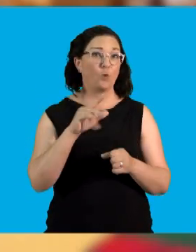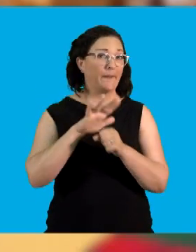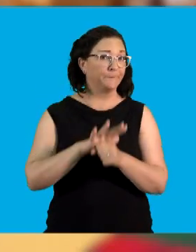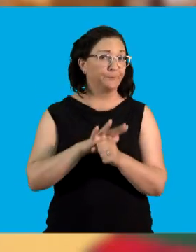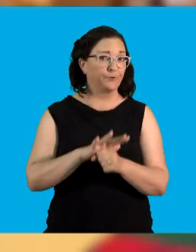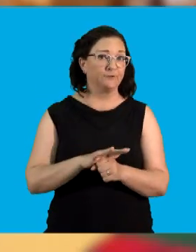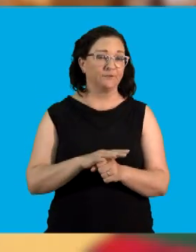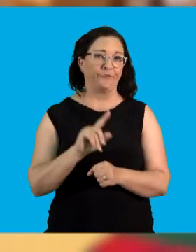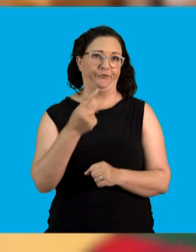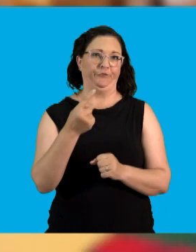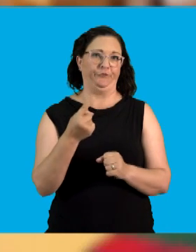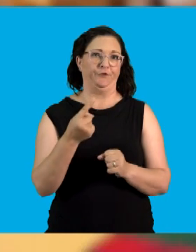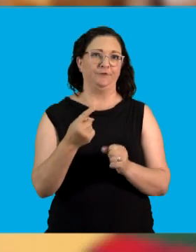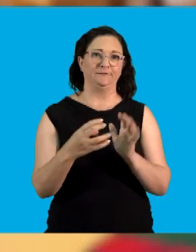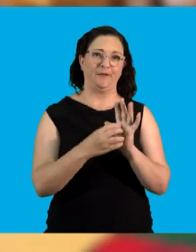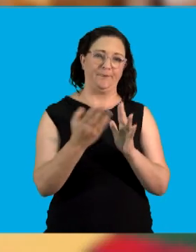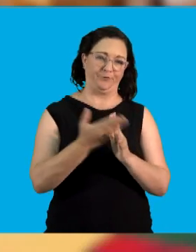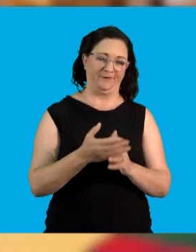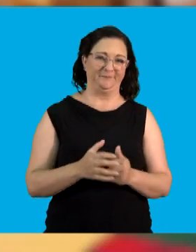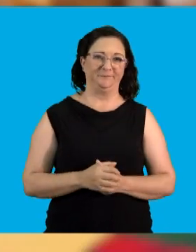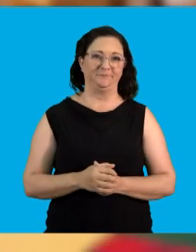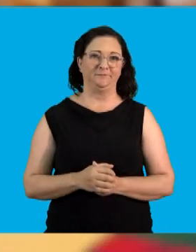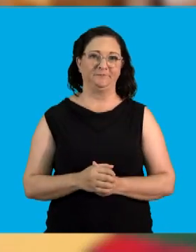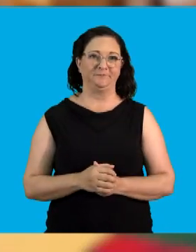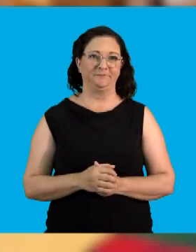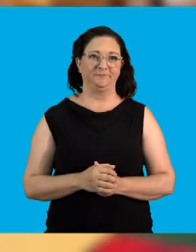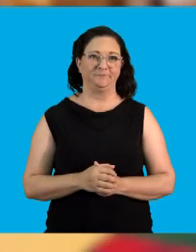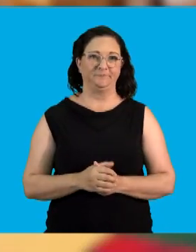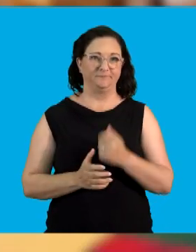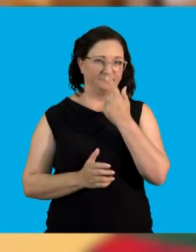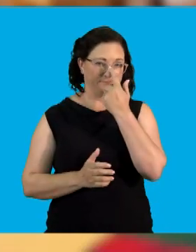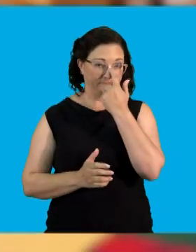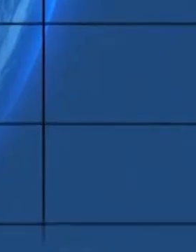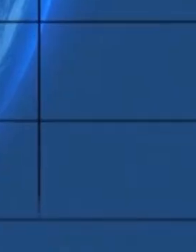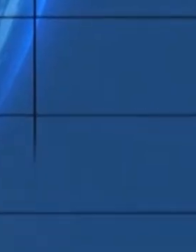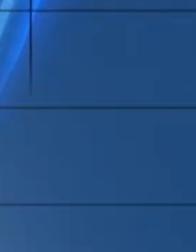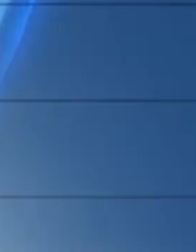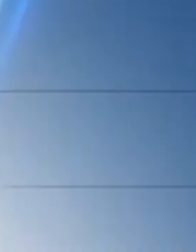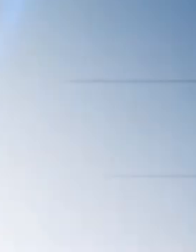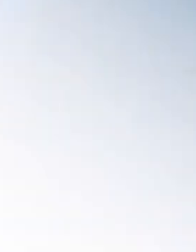lesson by looking at what pressure is, we're just going to quickly take an ad break, and I'll see you just after this.